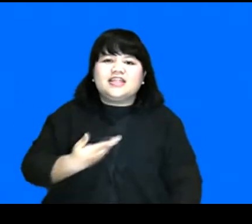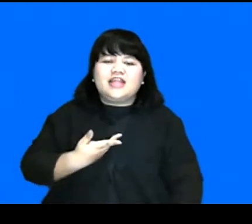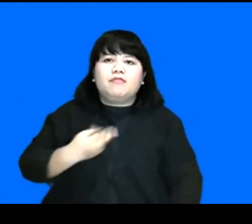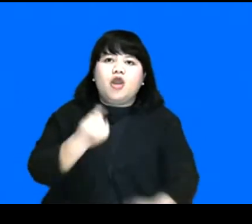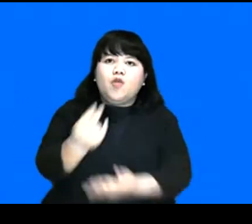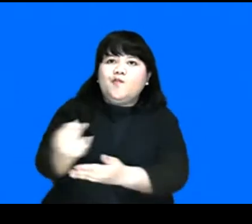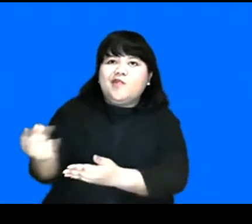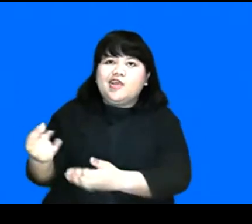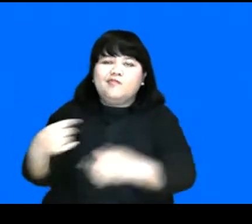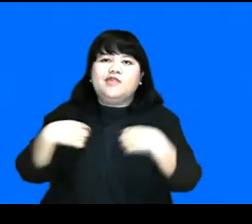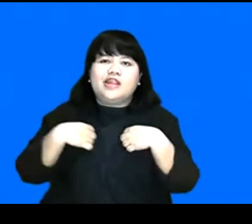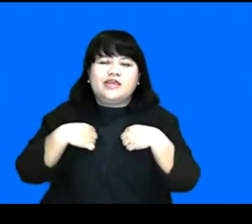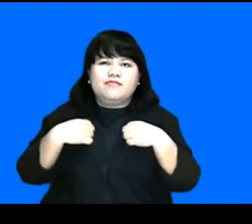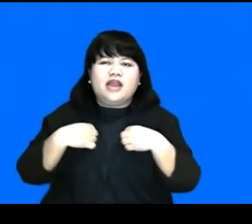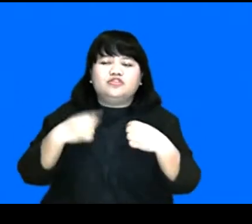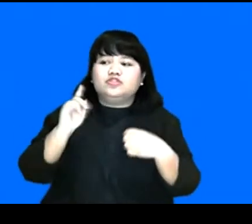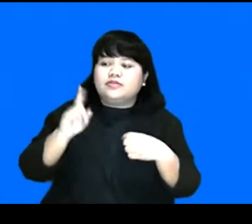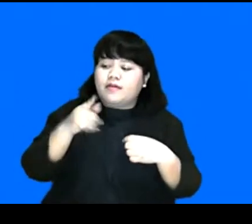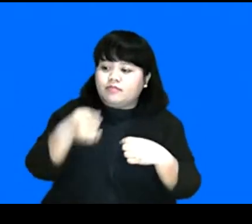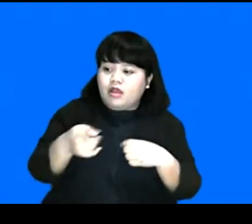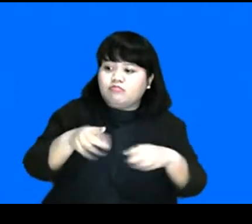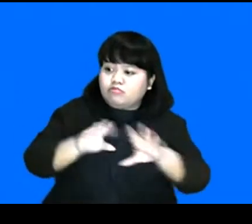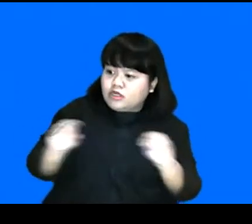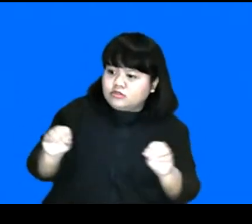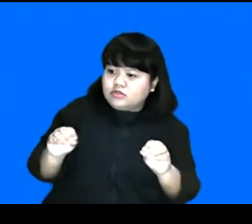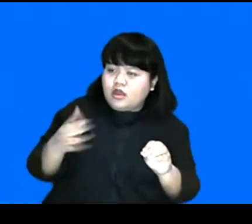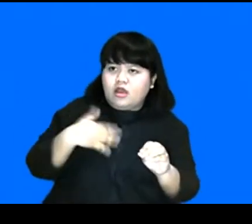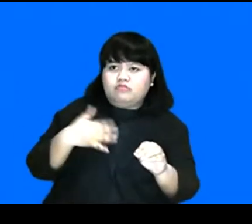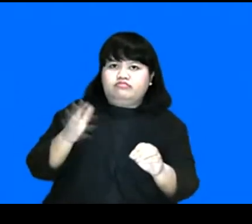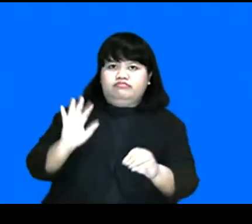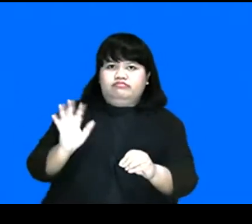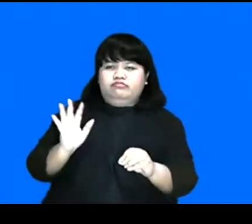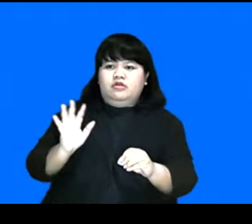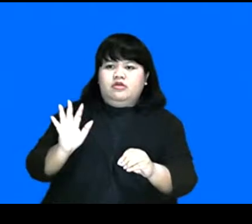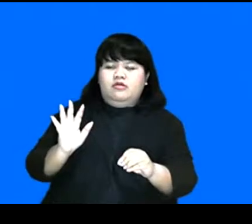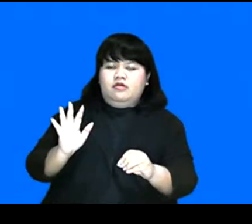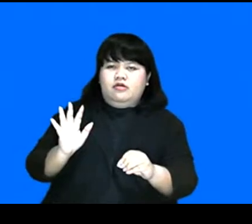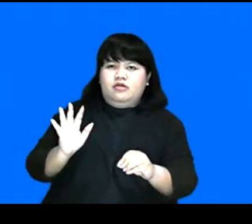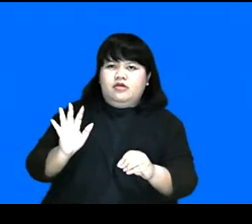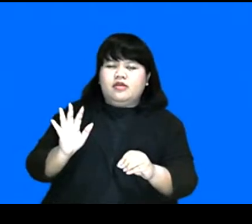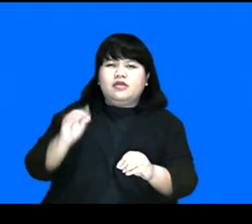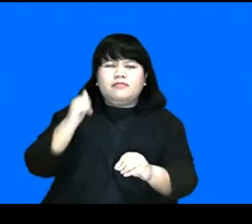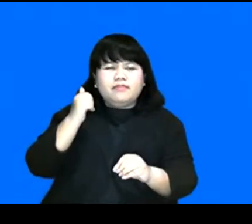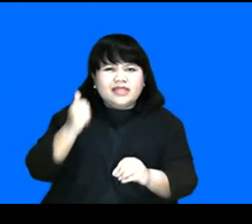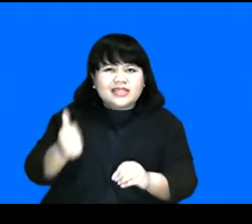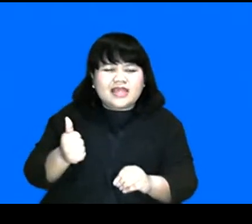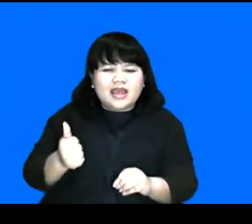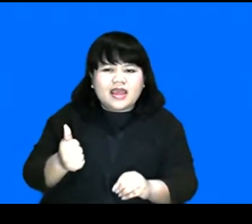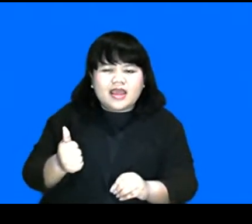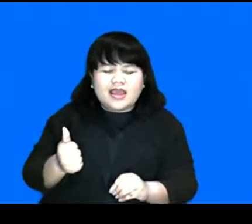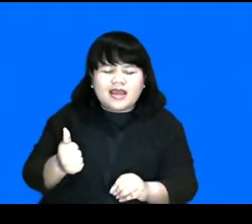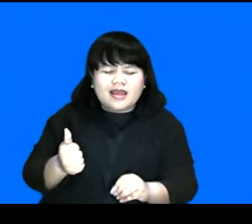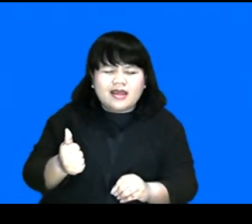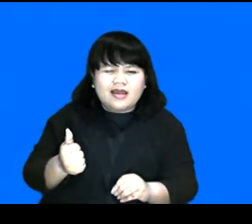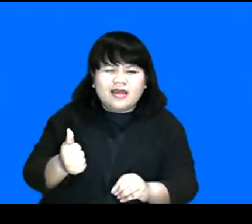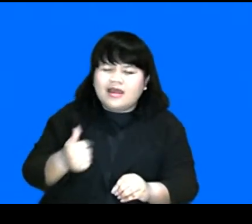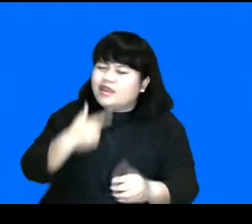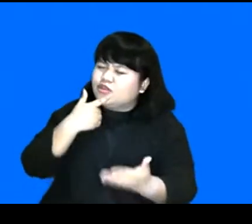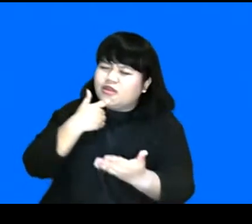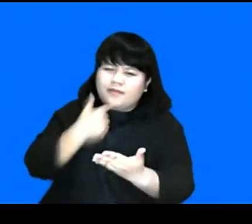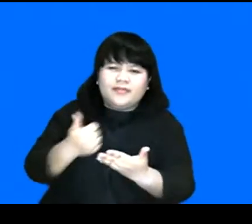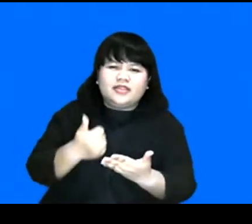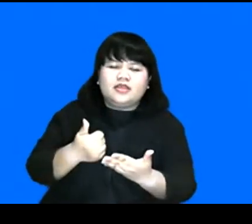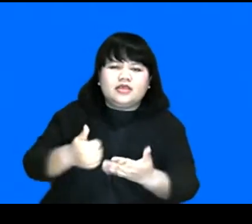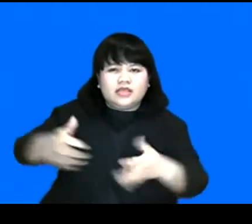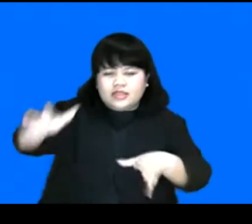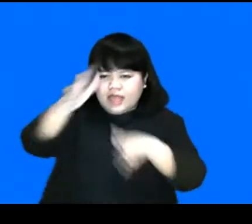contribution and to claim our half of the sky is what we are hoping can happen. And beginning